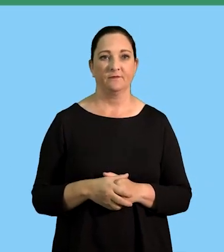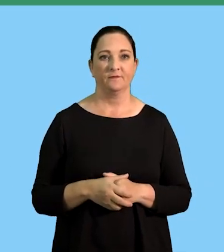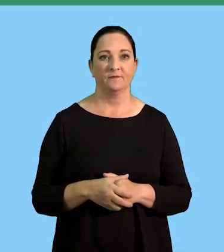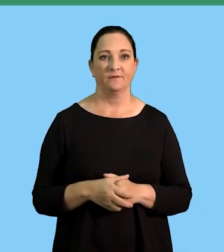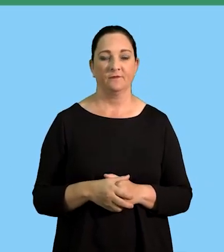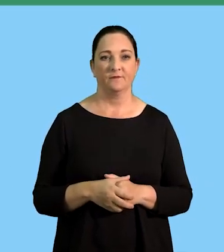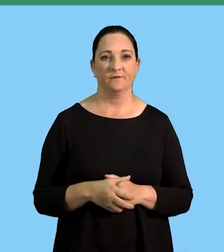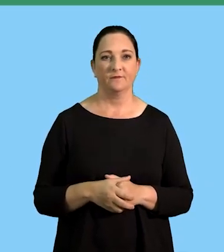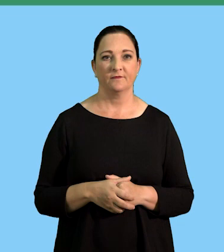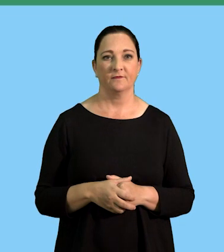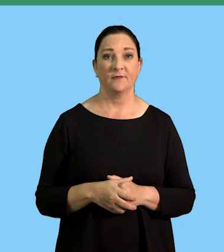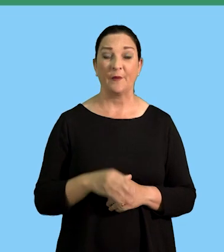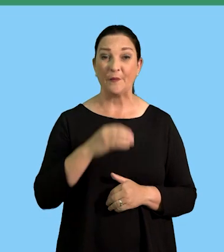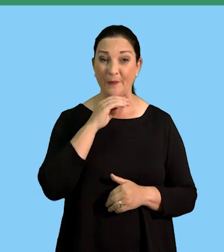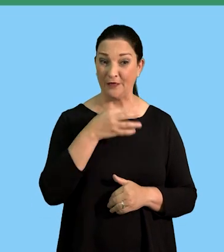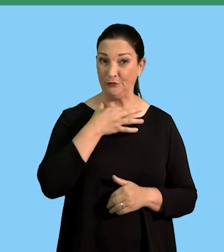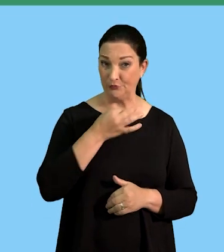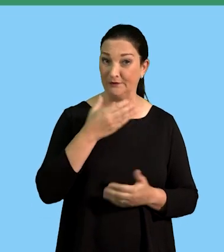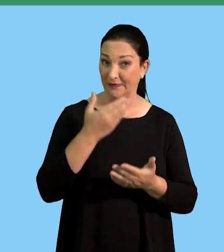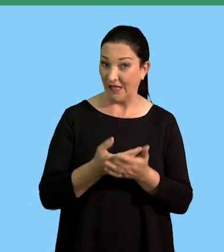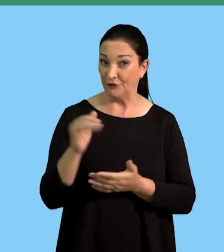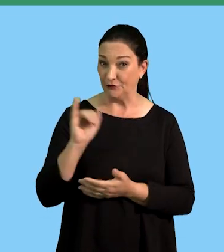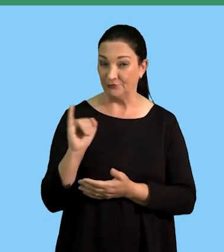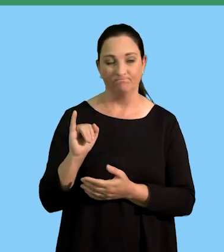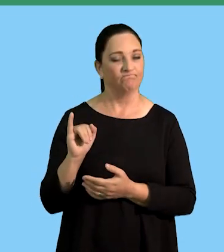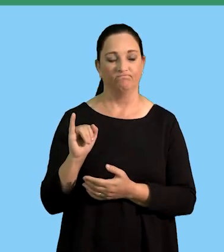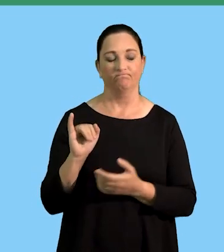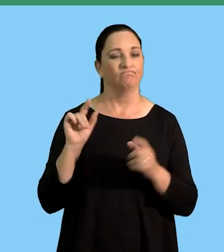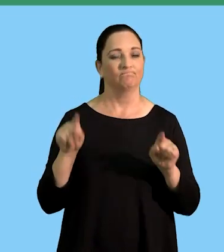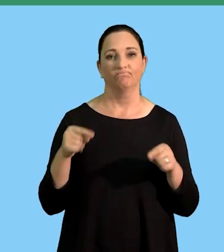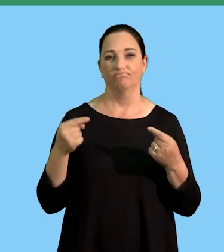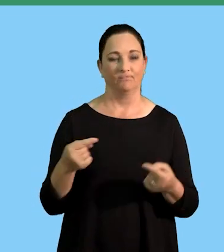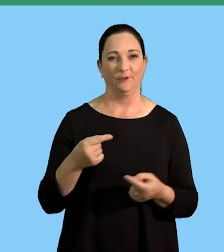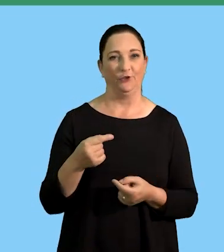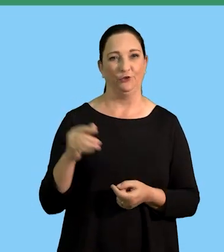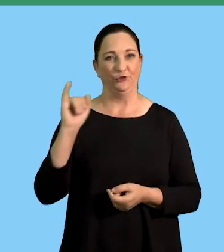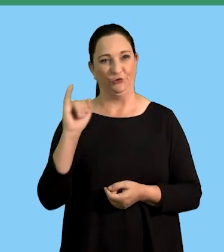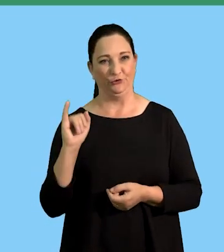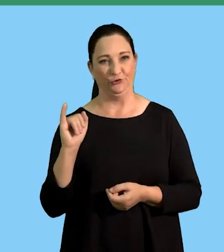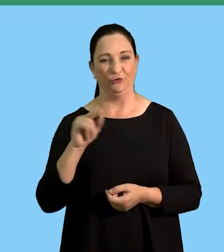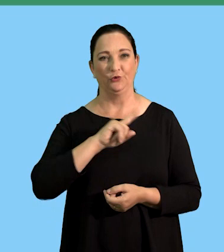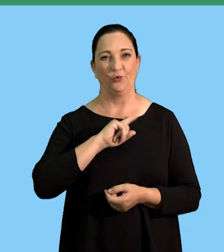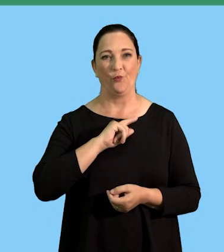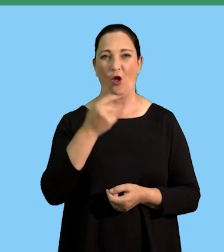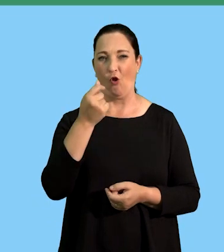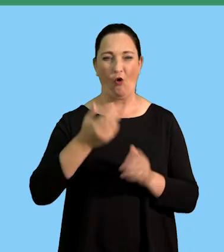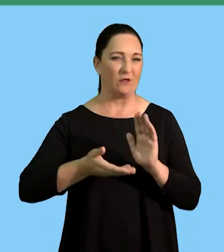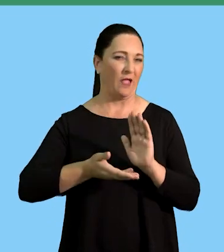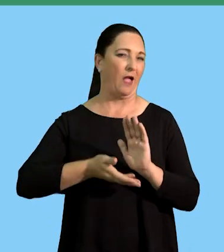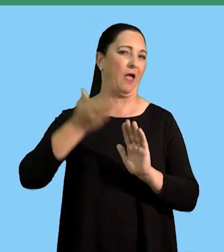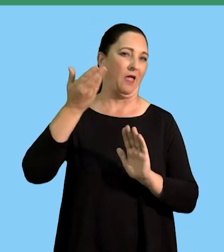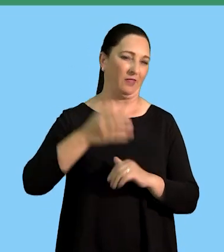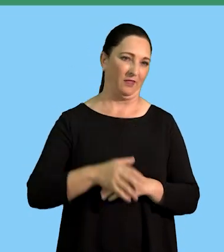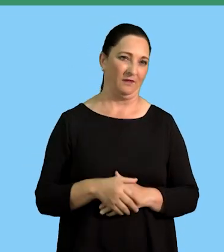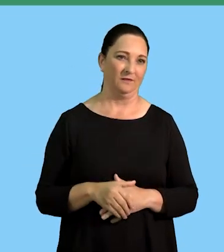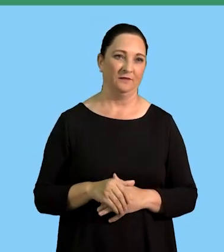that cannot be insured by the insurance company as the insurance costs are too high.